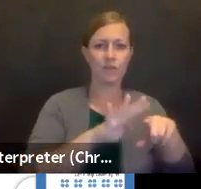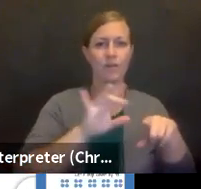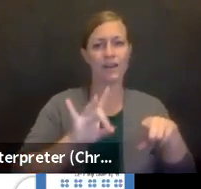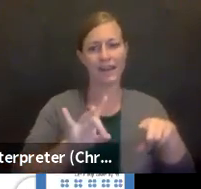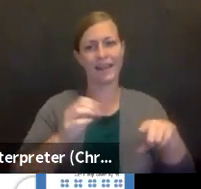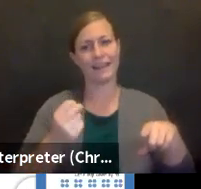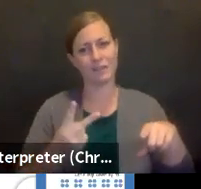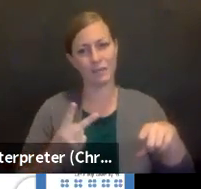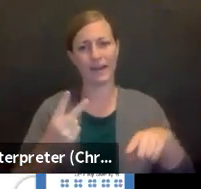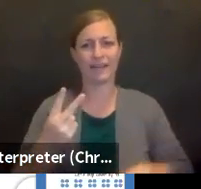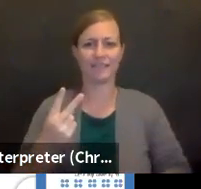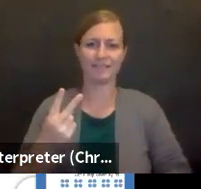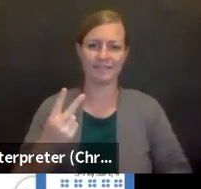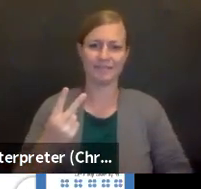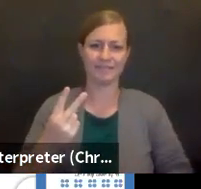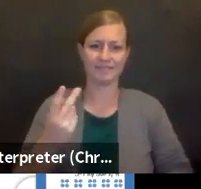12,